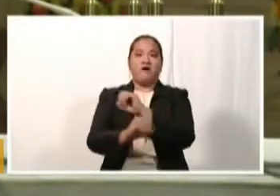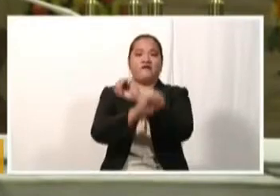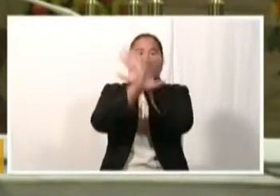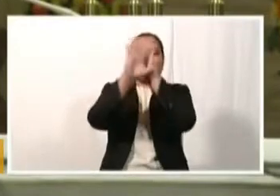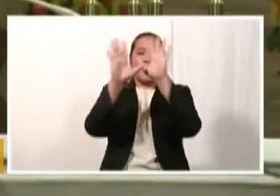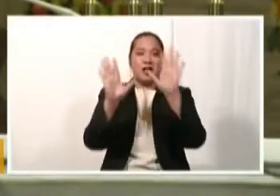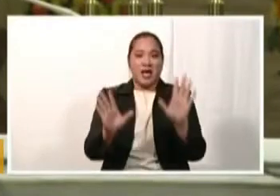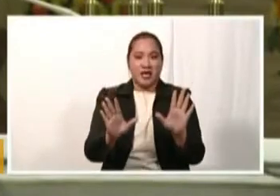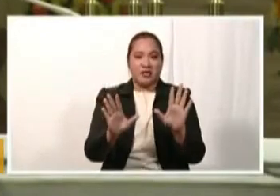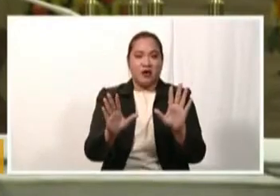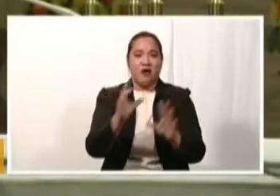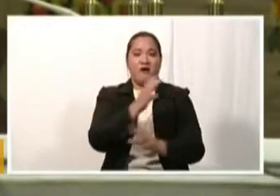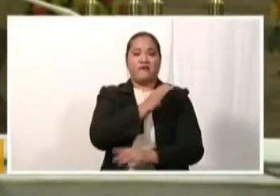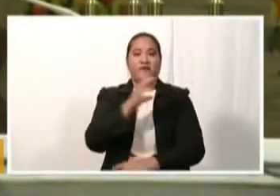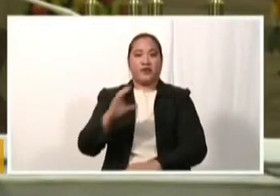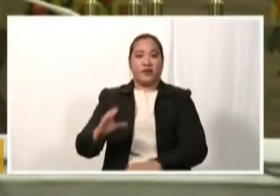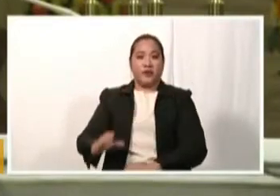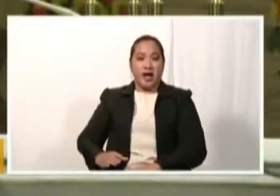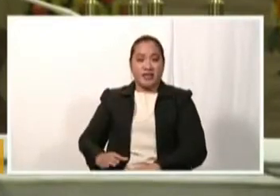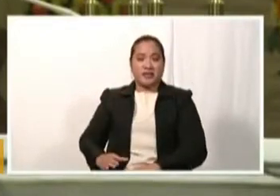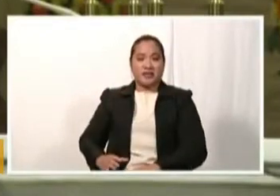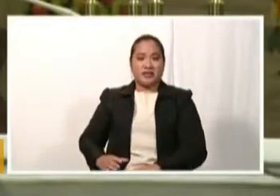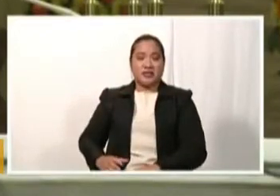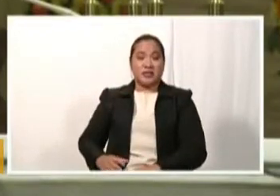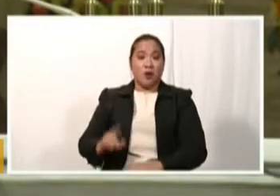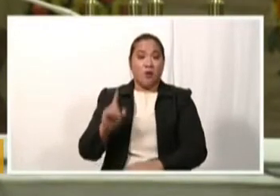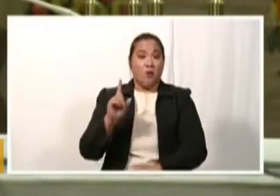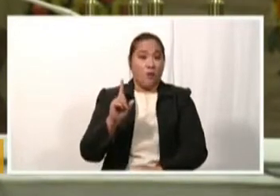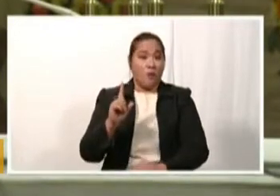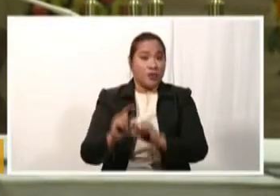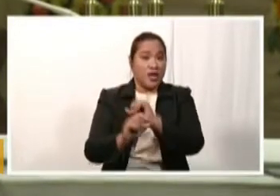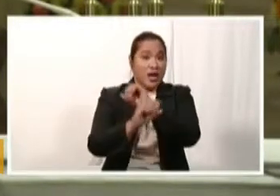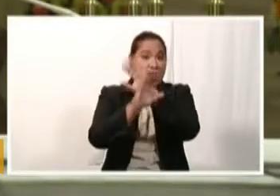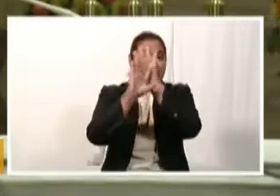of Christ. This light